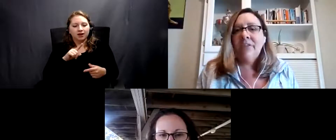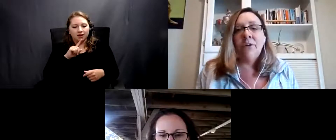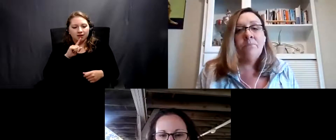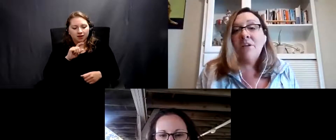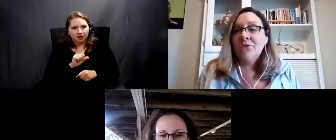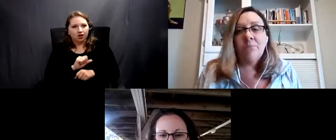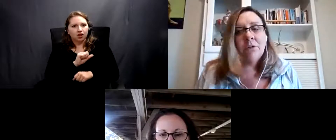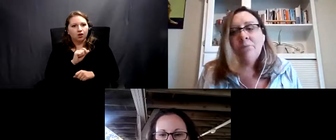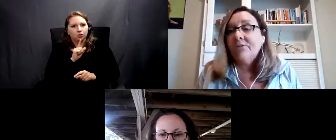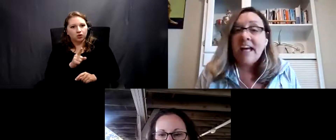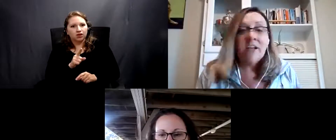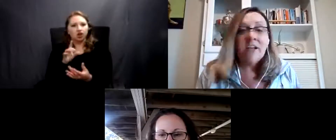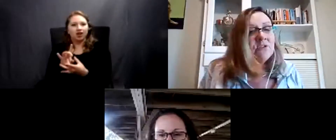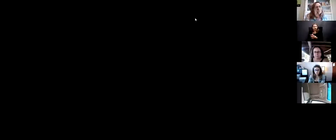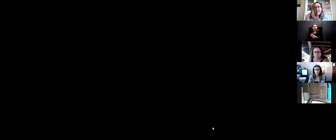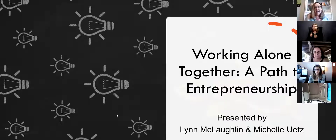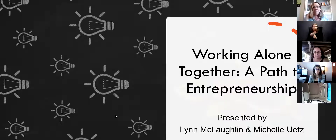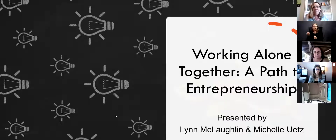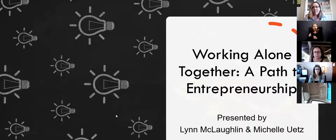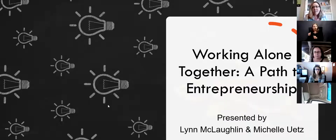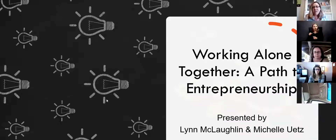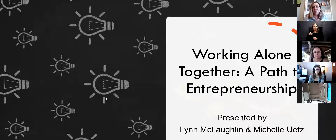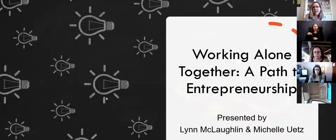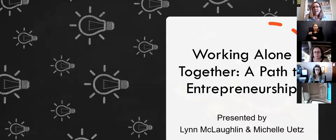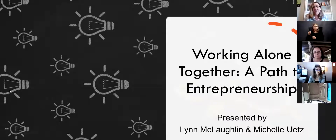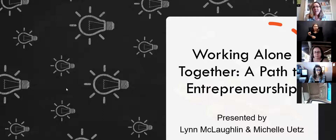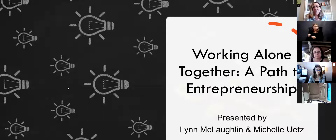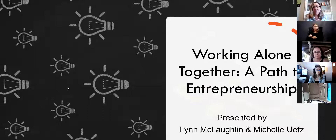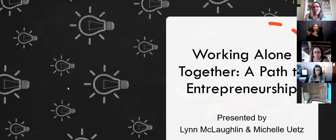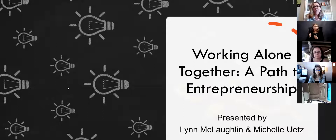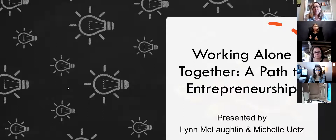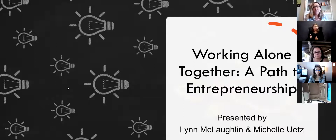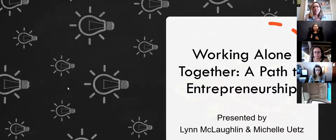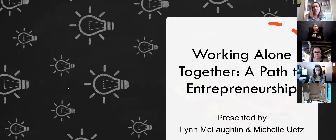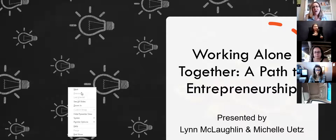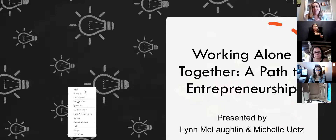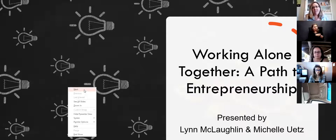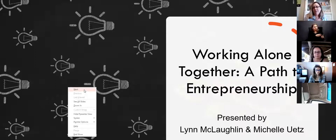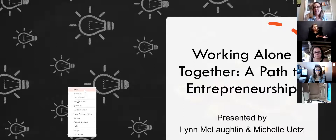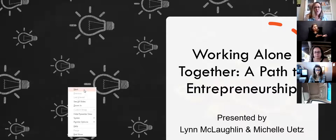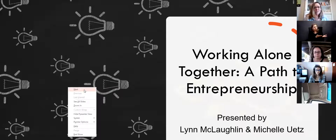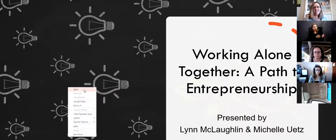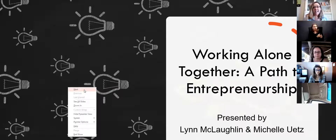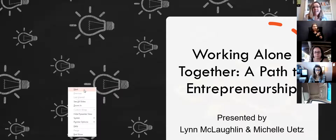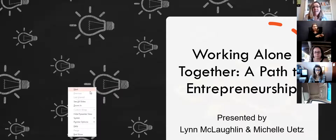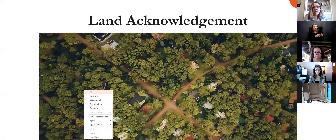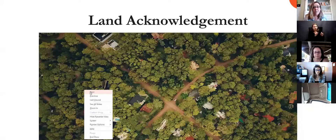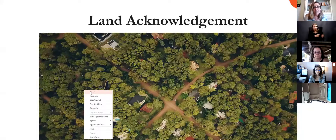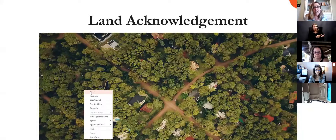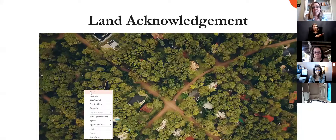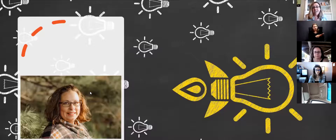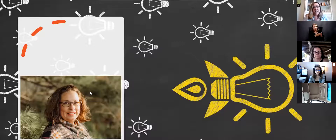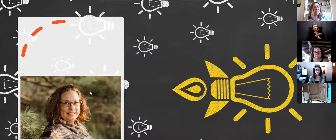connection, other peer support providers, people in your life that you can talk through all of the emotions that come